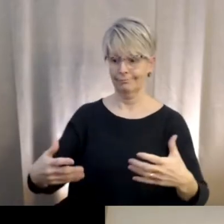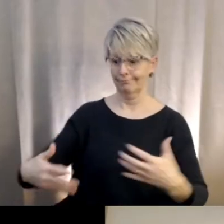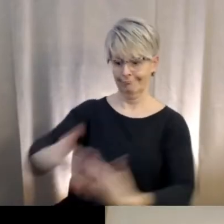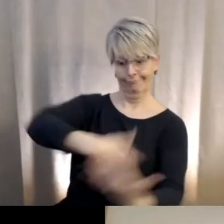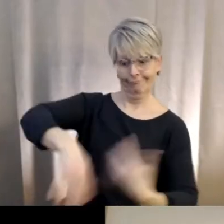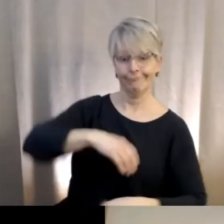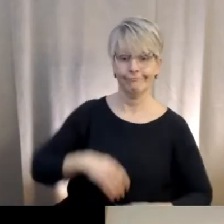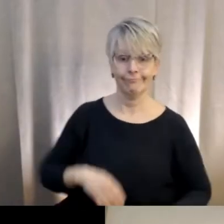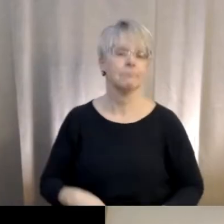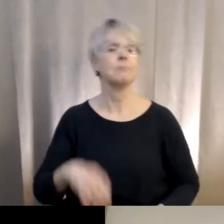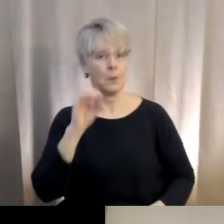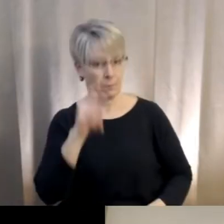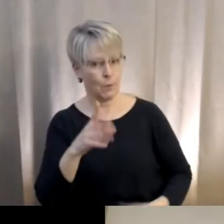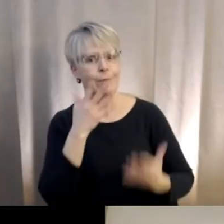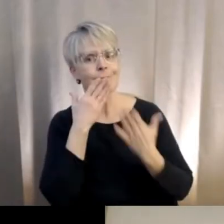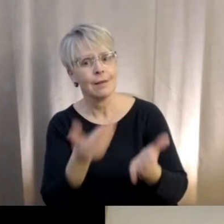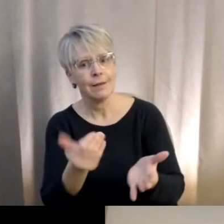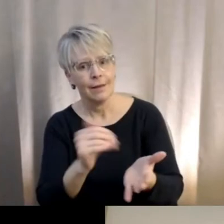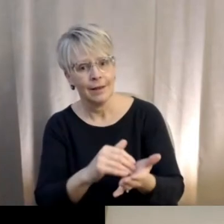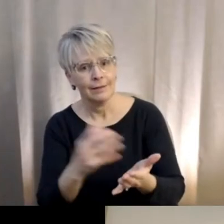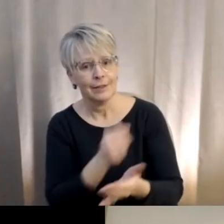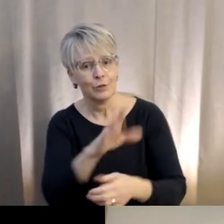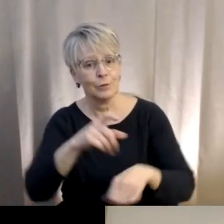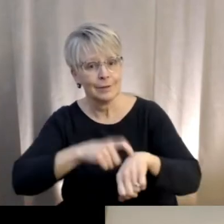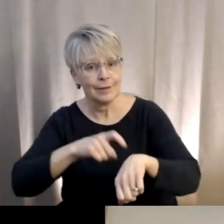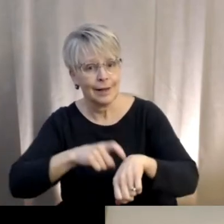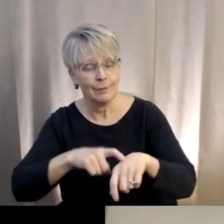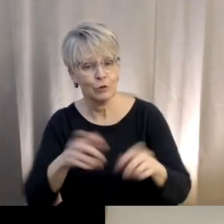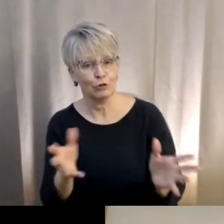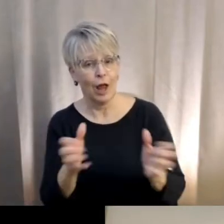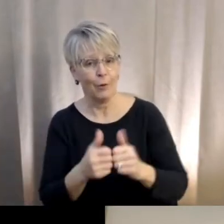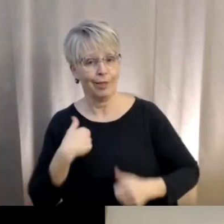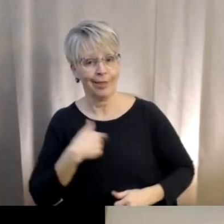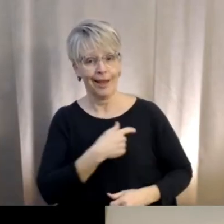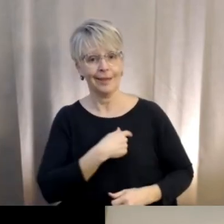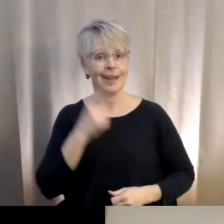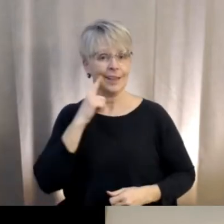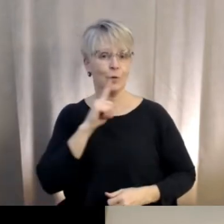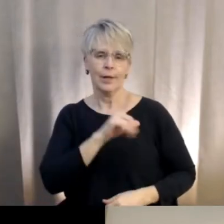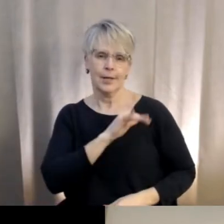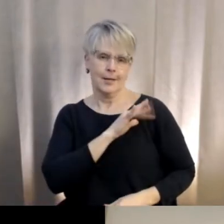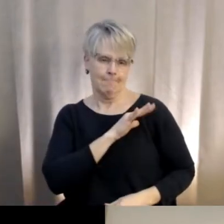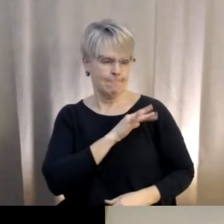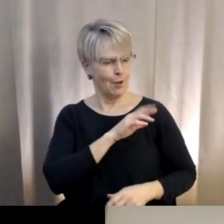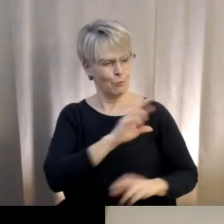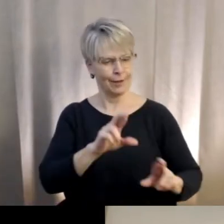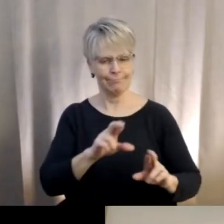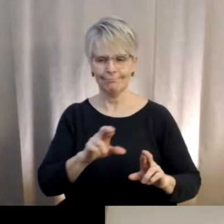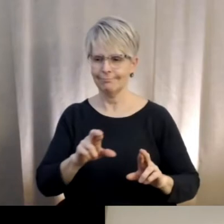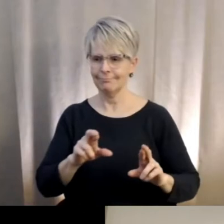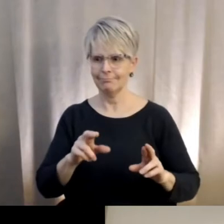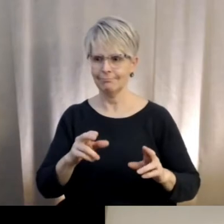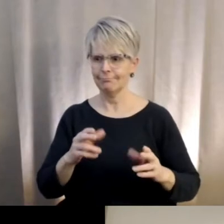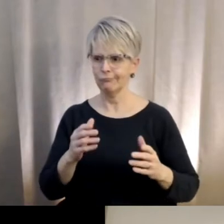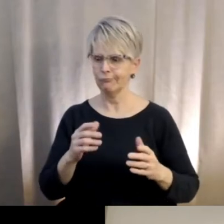sure. So I wanted to thank you again for taking the time to speak with us. And I really think it's an amazing proactive thing